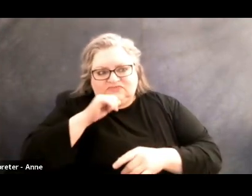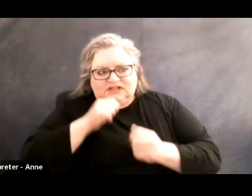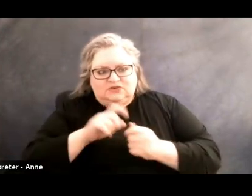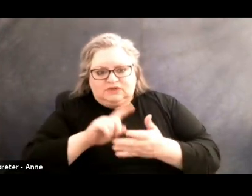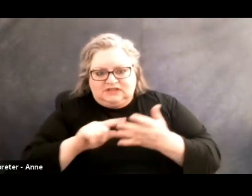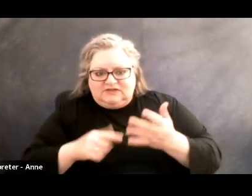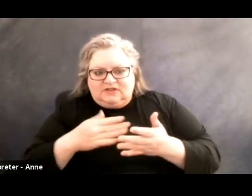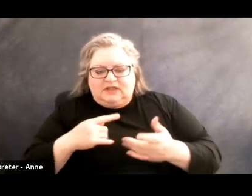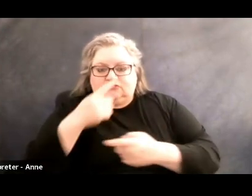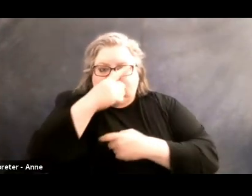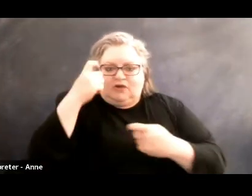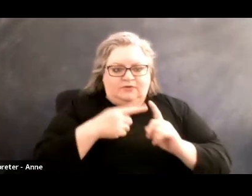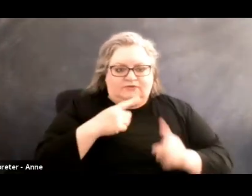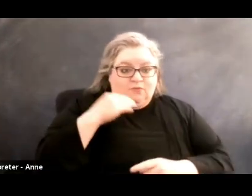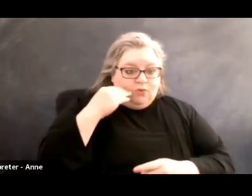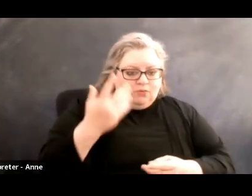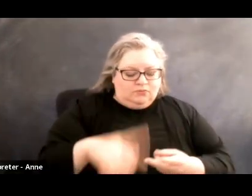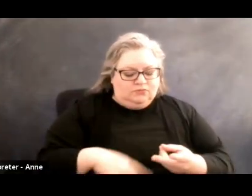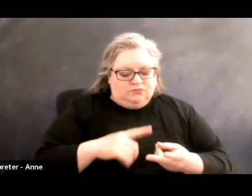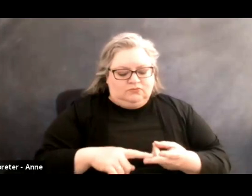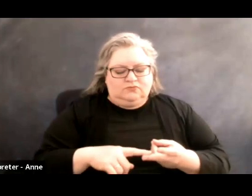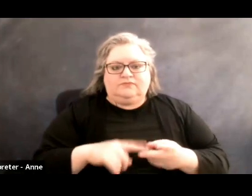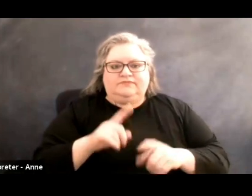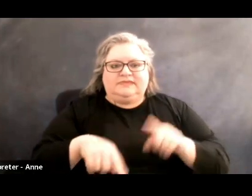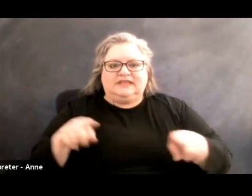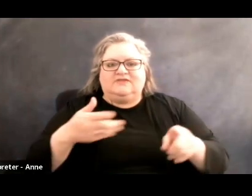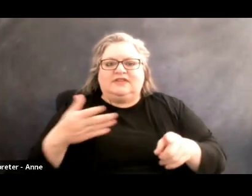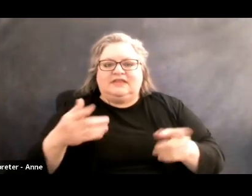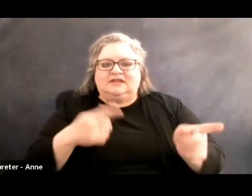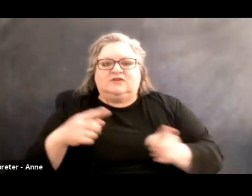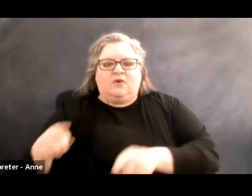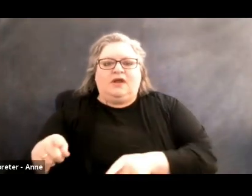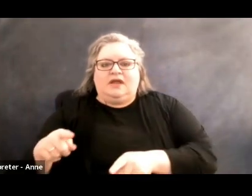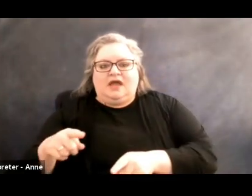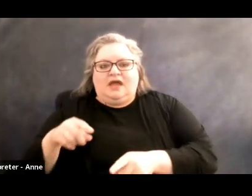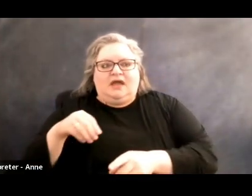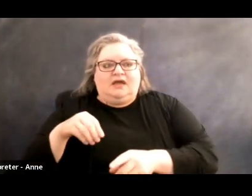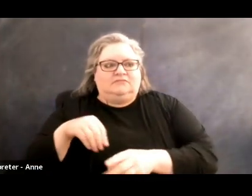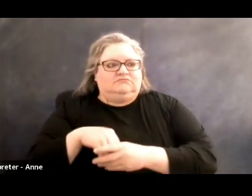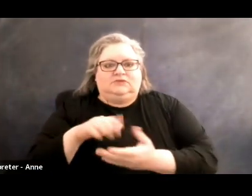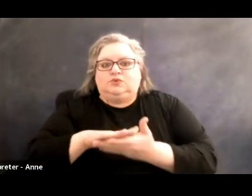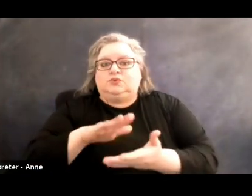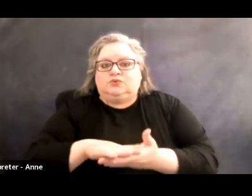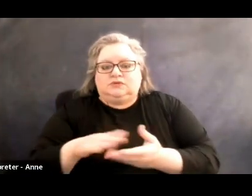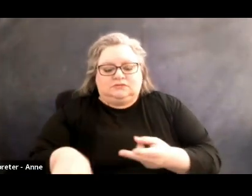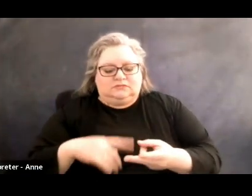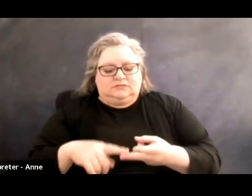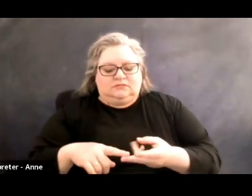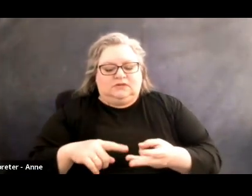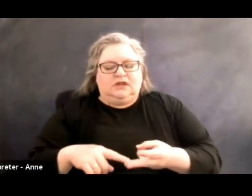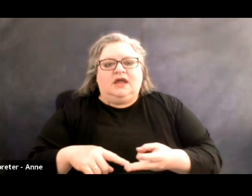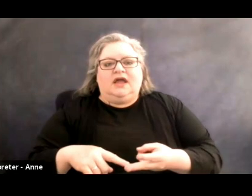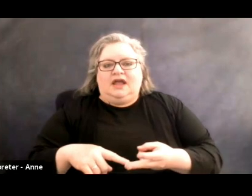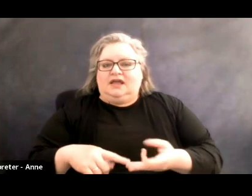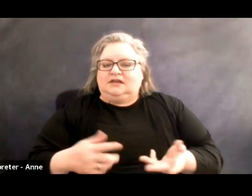be trauma from their home, different things that might be going on in their school, and the child